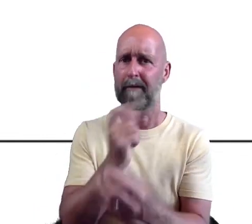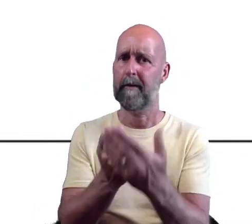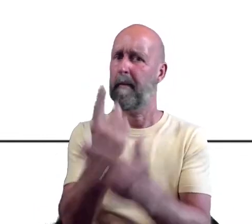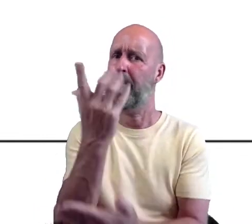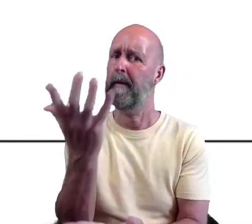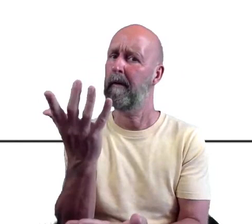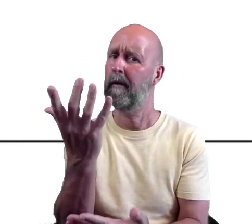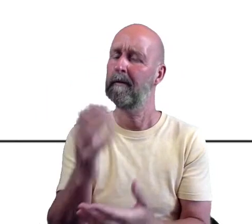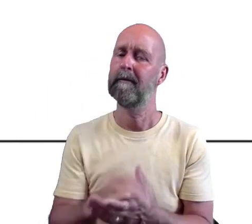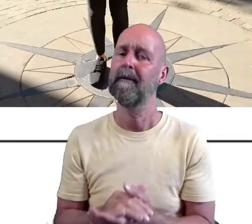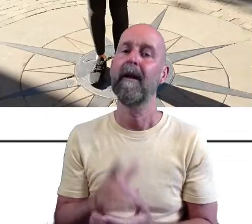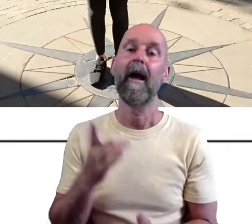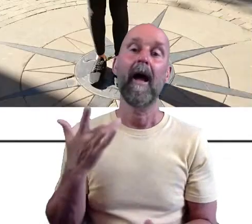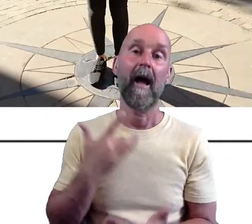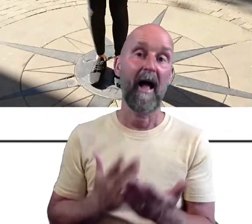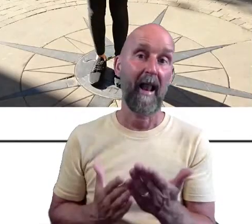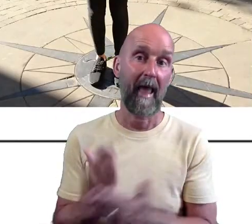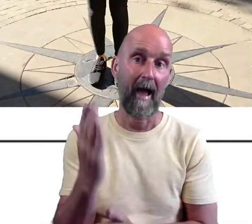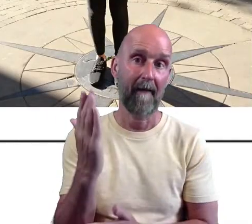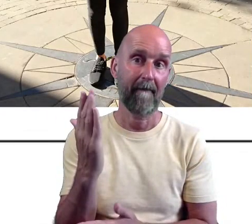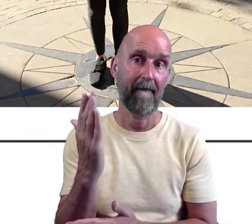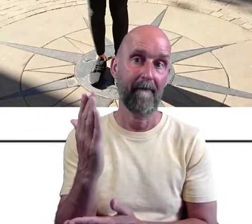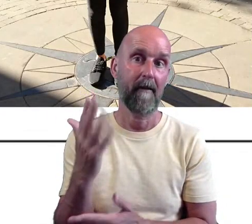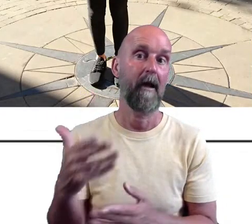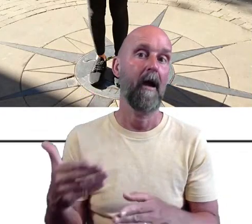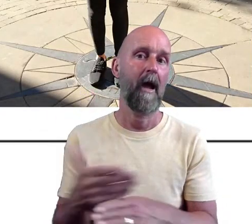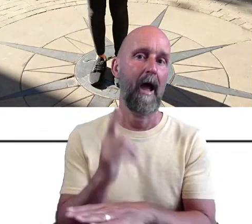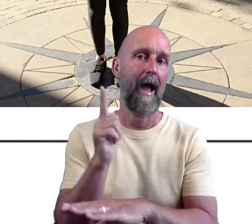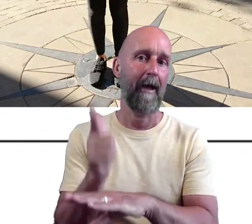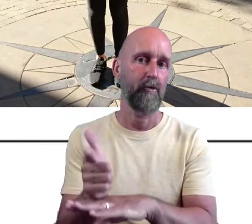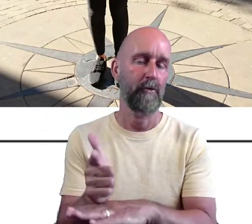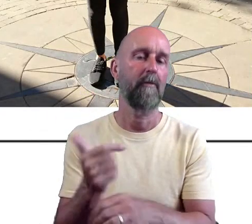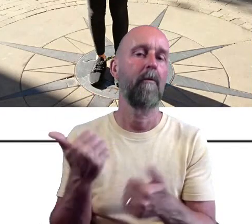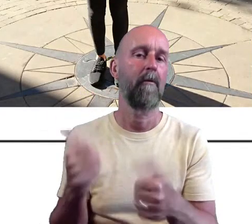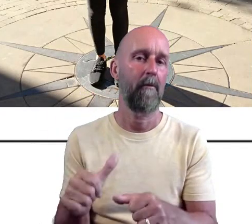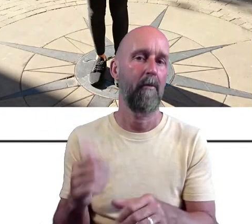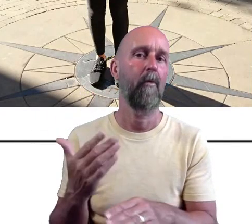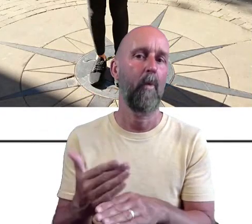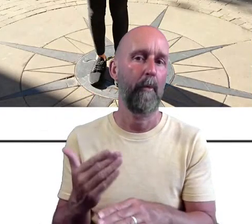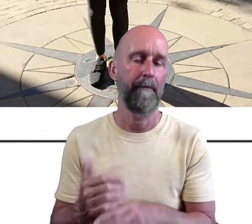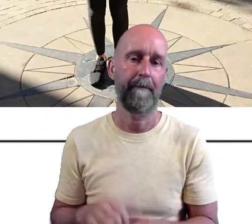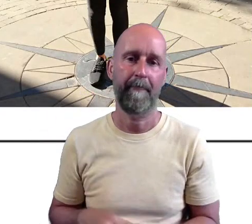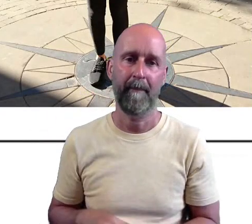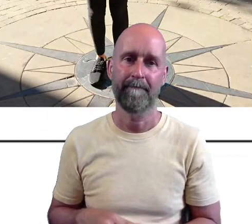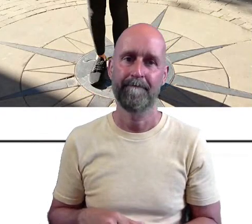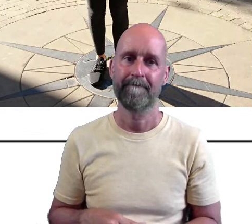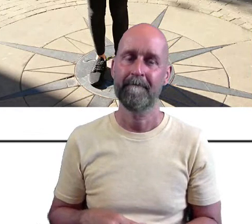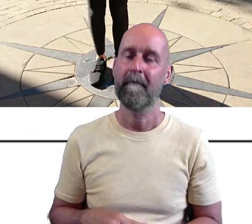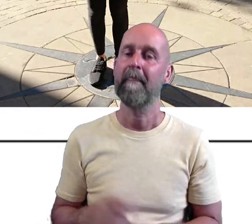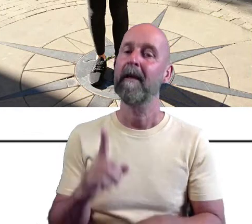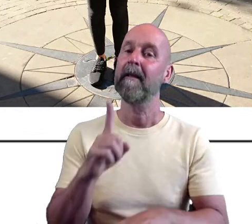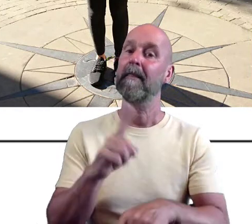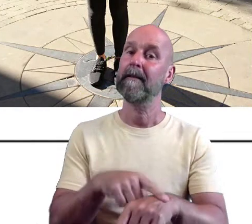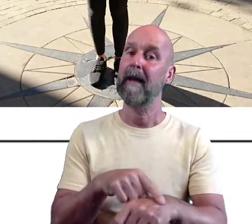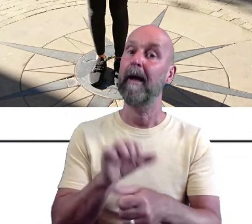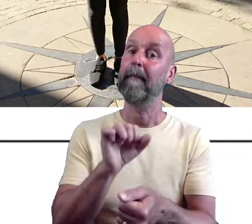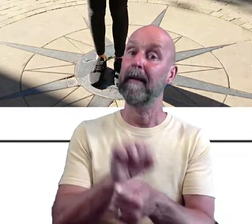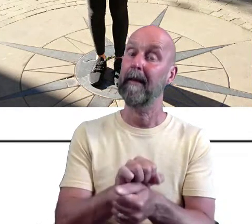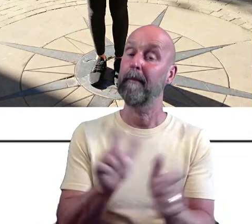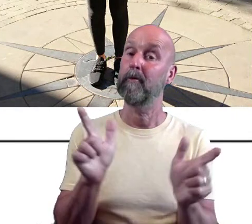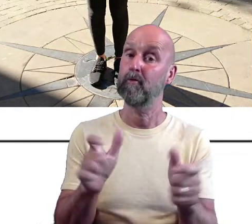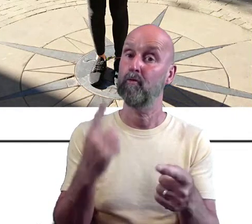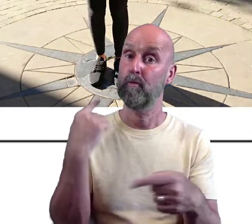is where live action can be really exciting in place-based experiences. So in The Timekeeper's Return, as well as the businesses